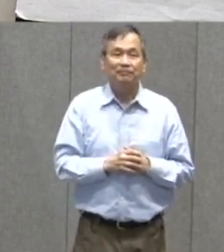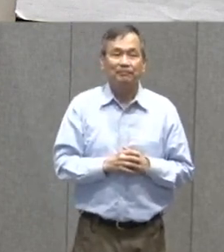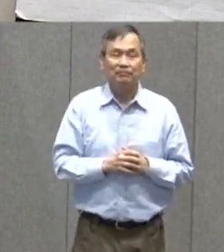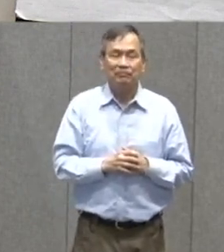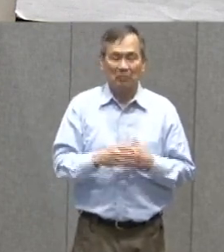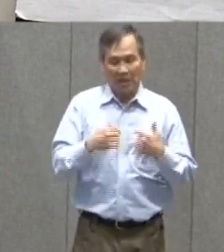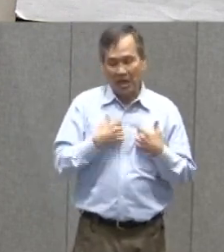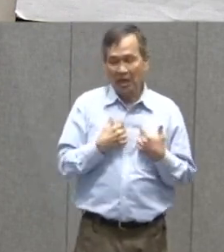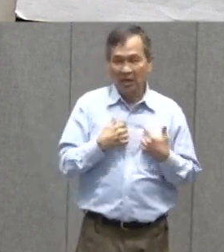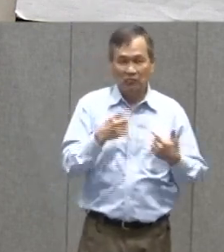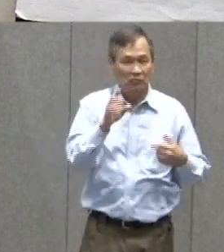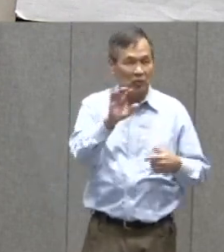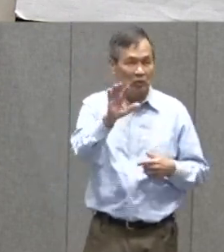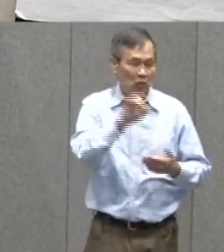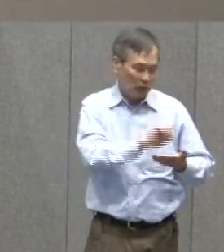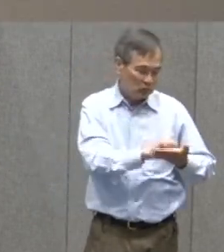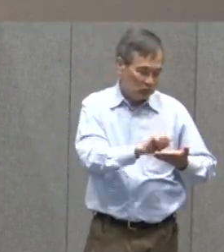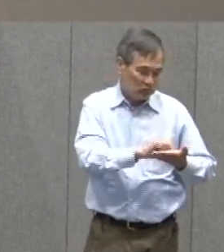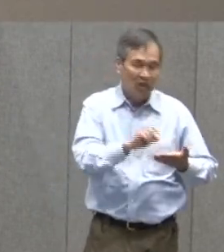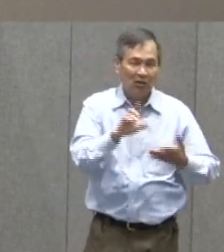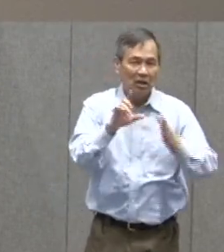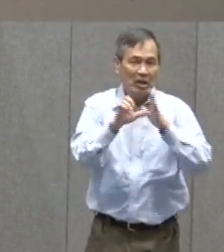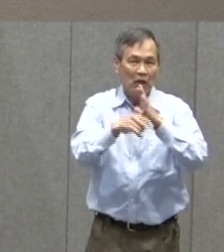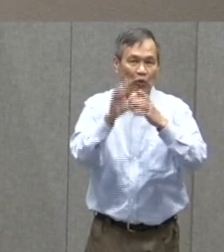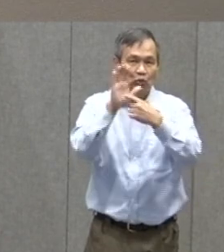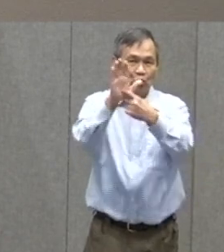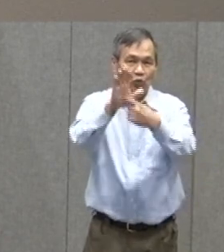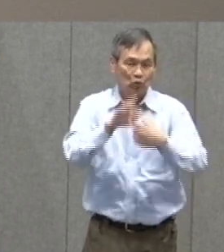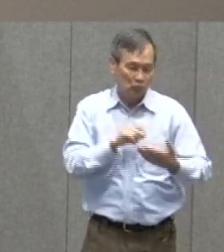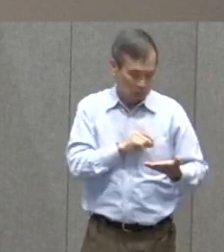that I can share with you.